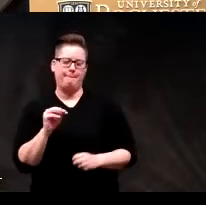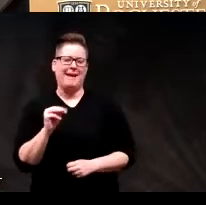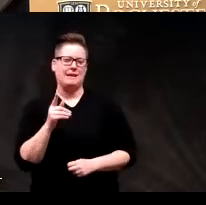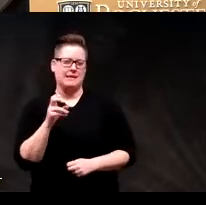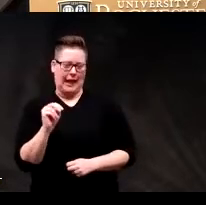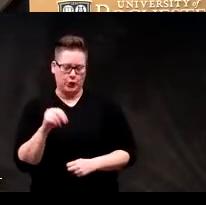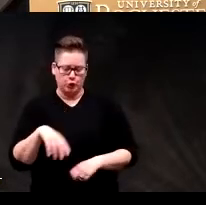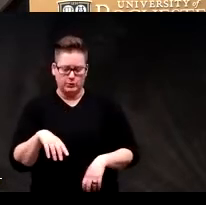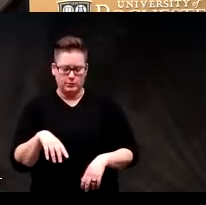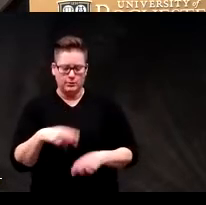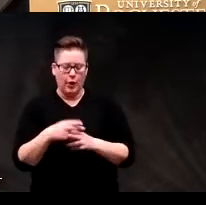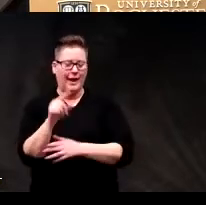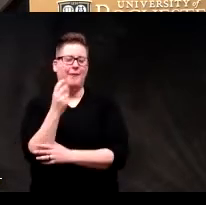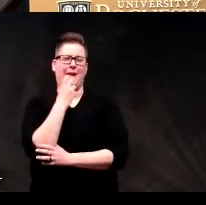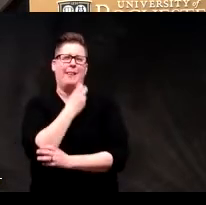is the